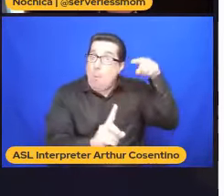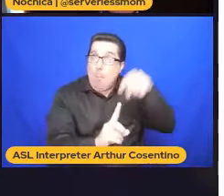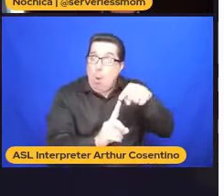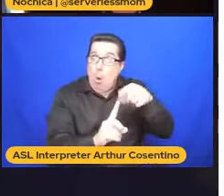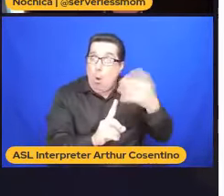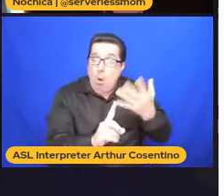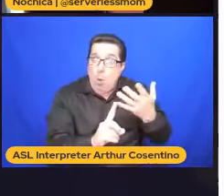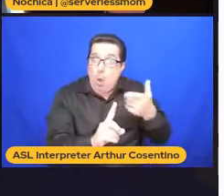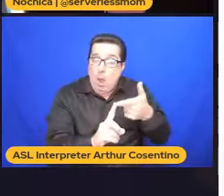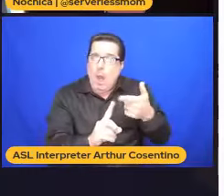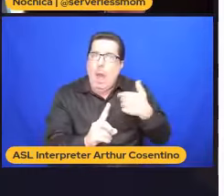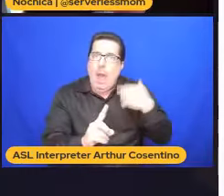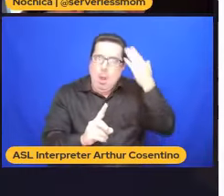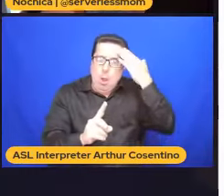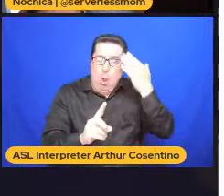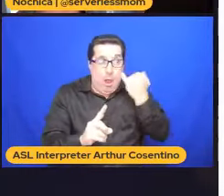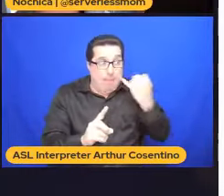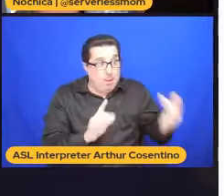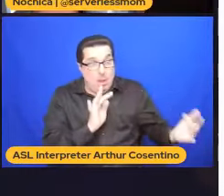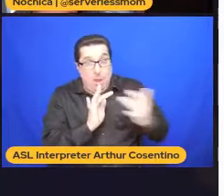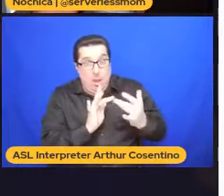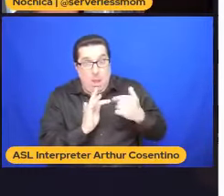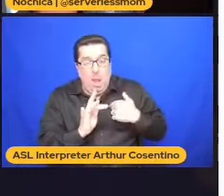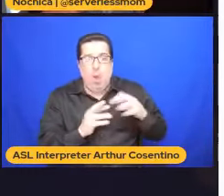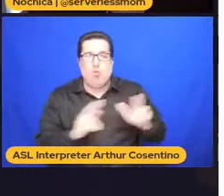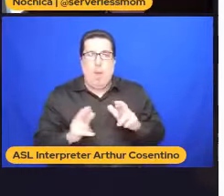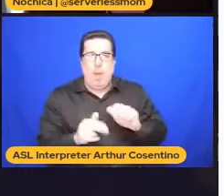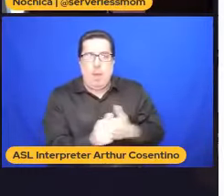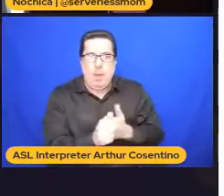is telling you about for the first time.